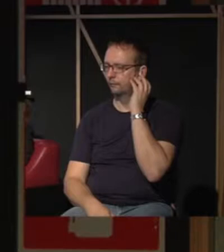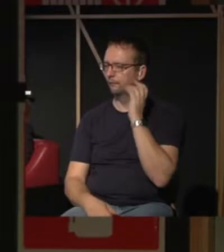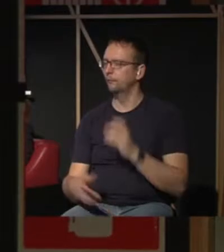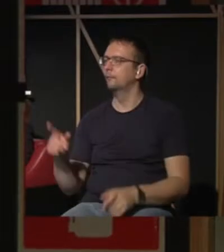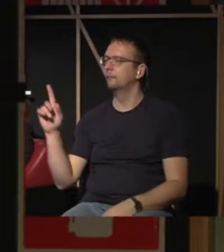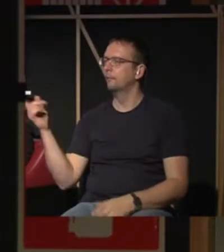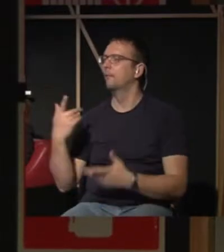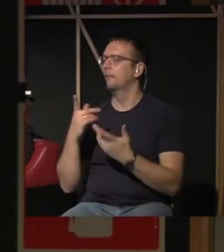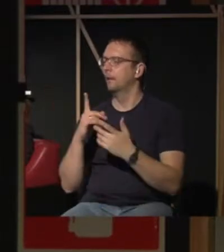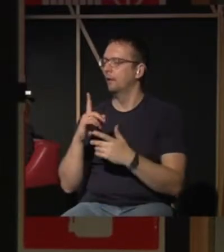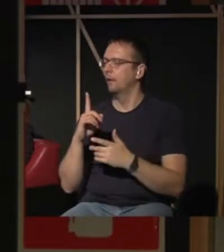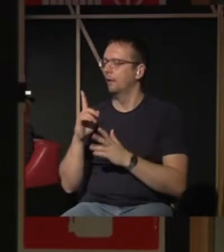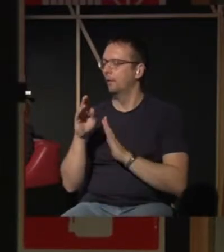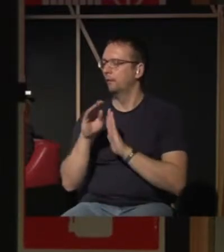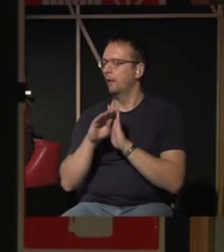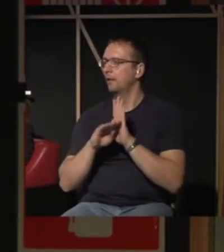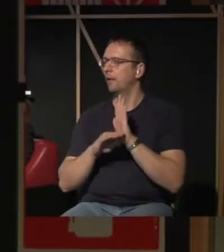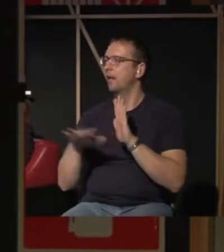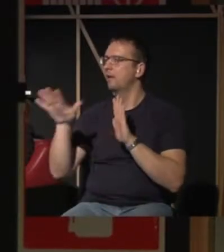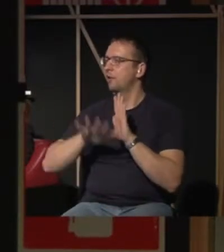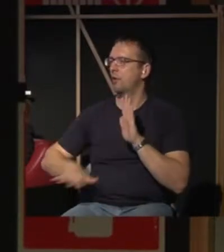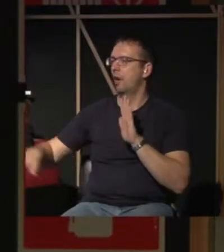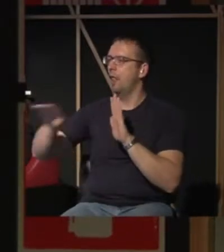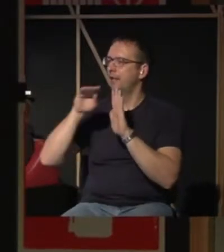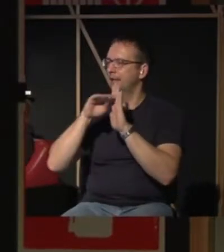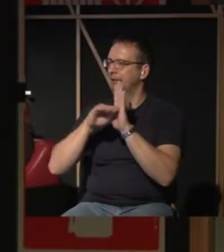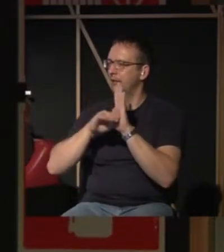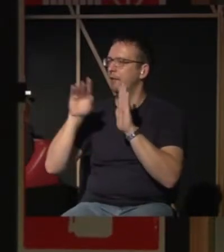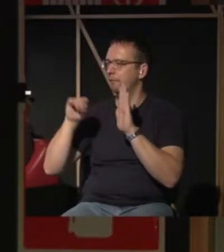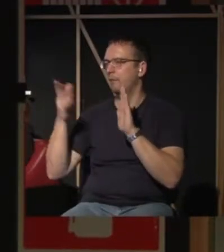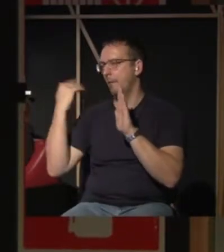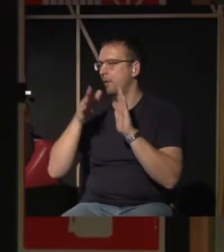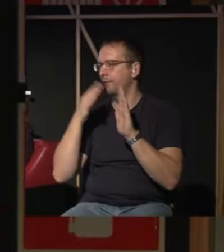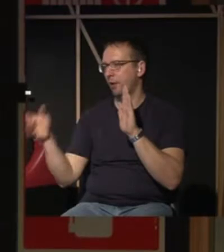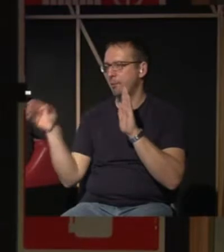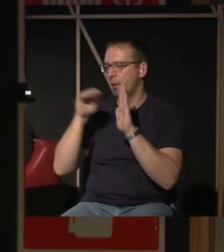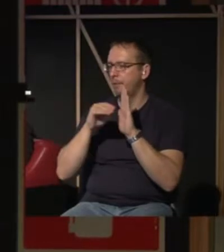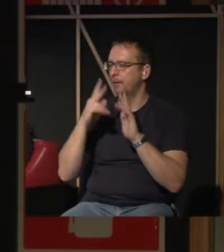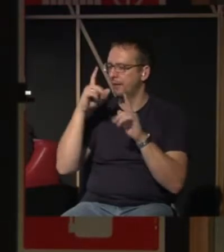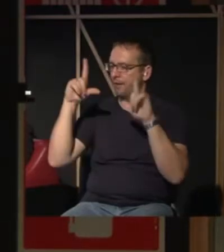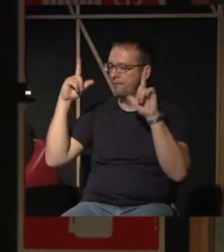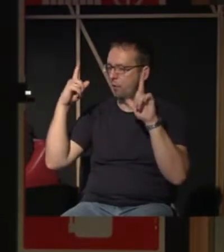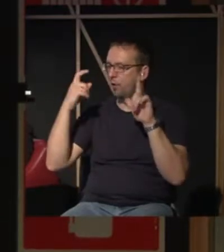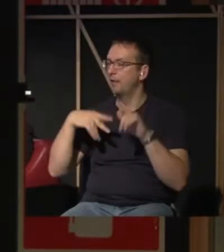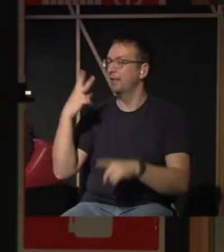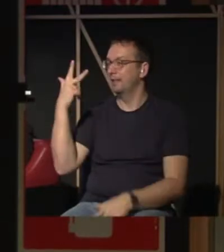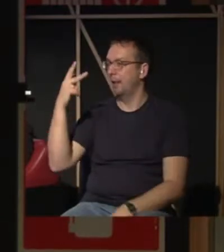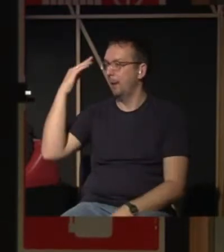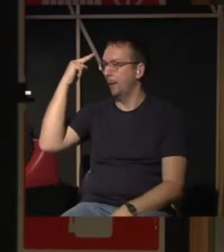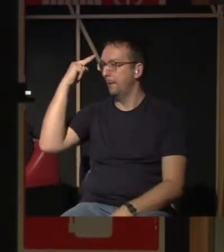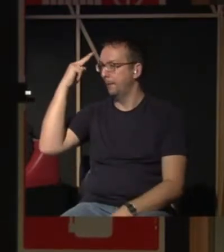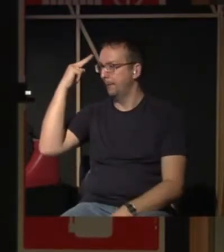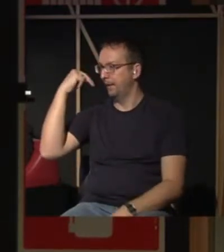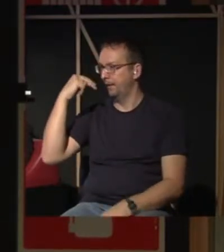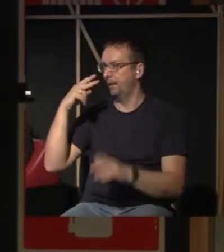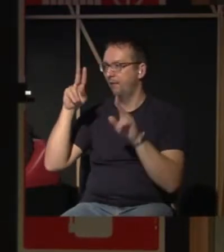2014, here you have a photo of blind fans holding up signs. who were